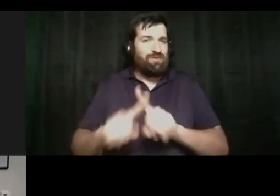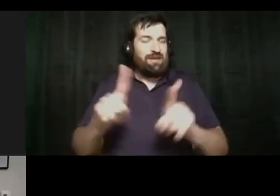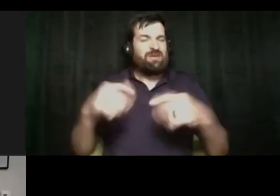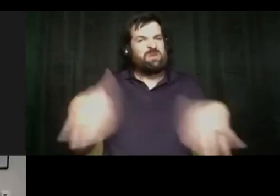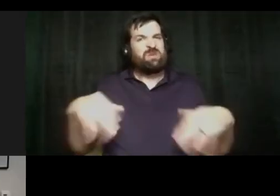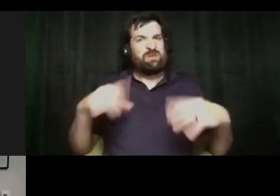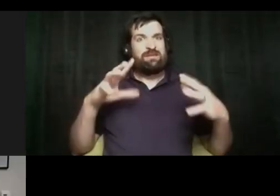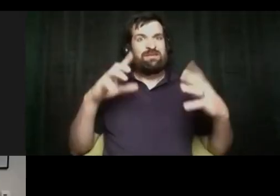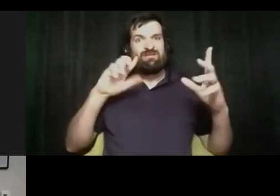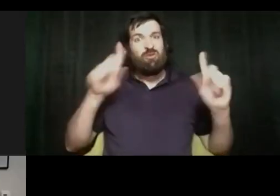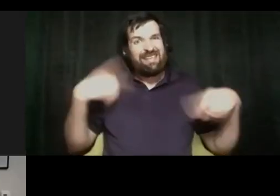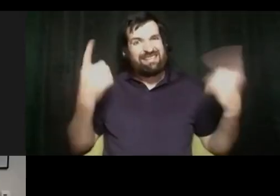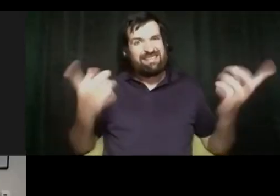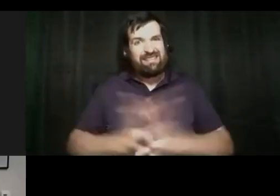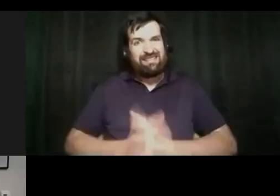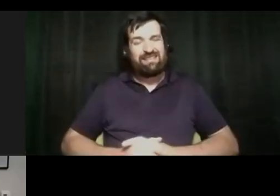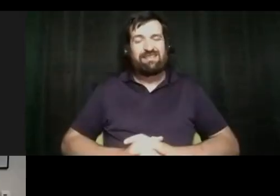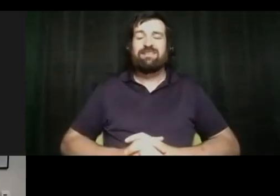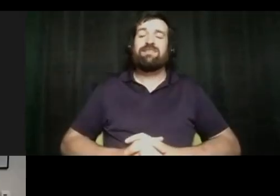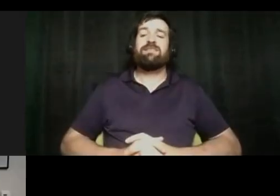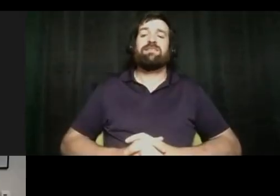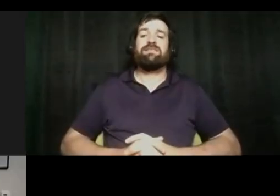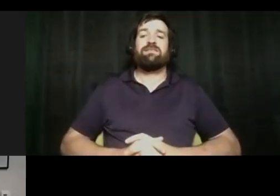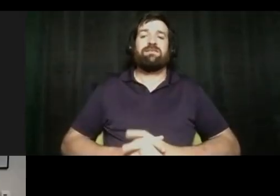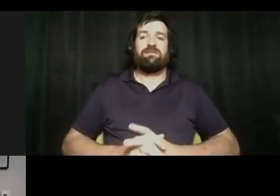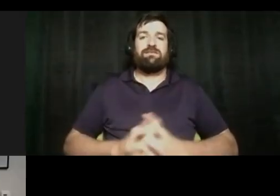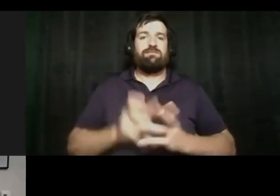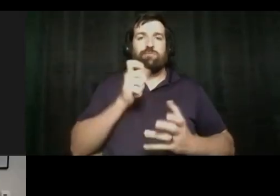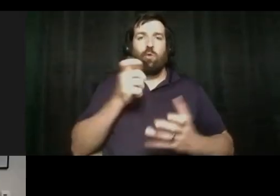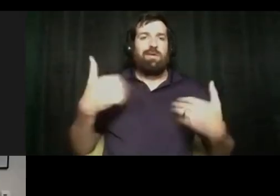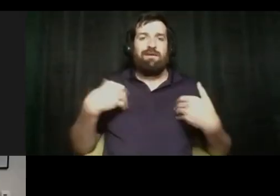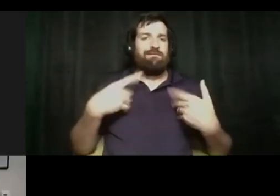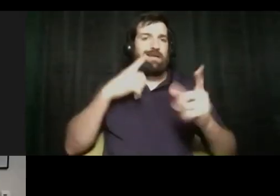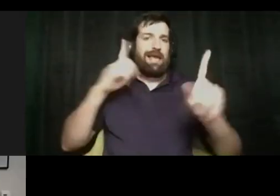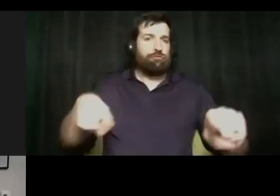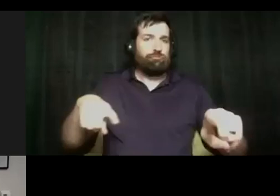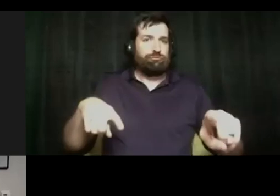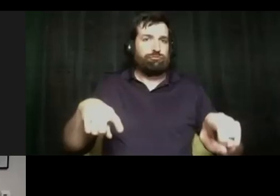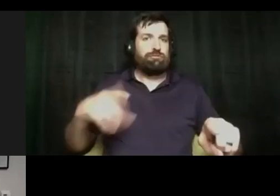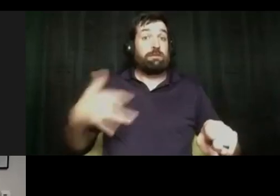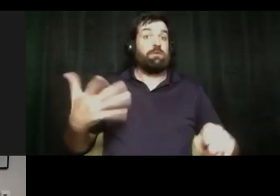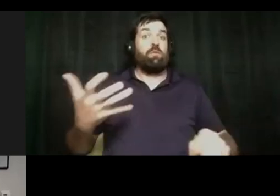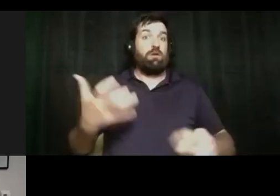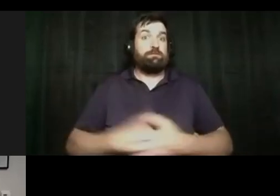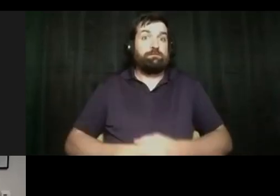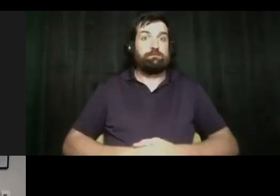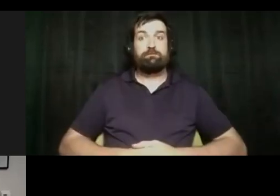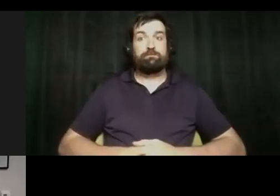chaotic, and we don't have some of the definitives that we like to have.